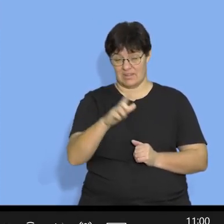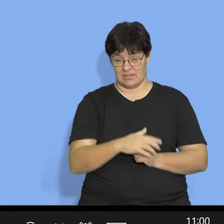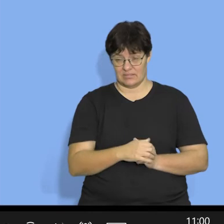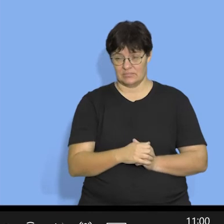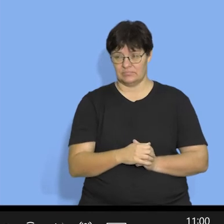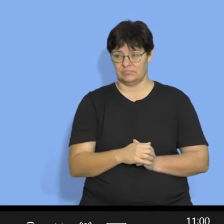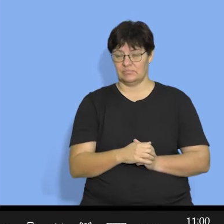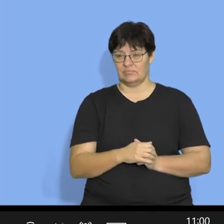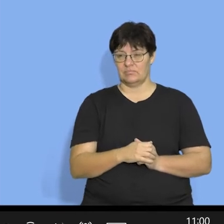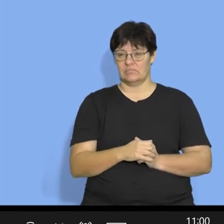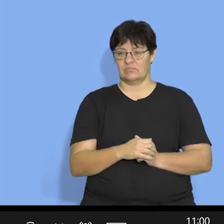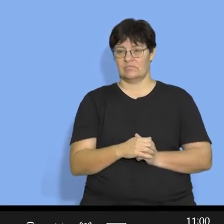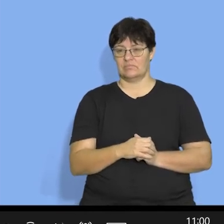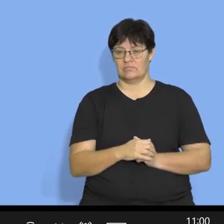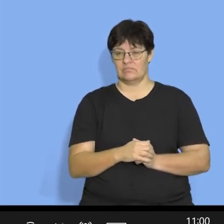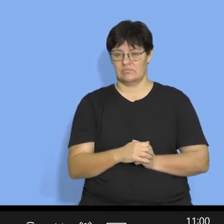600, which is